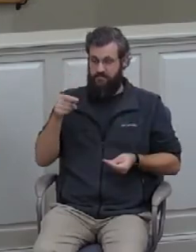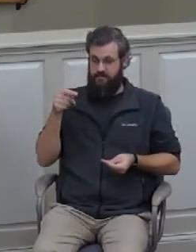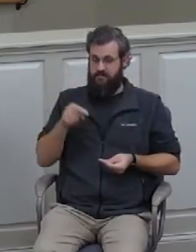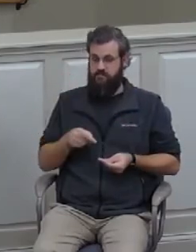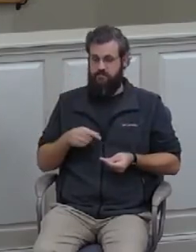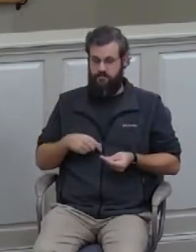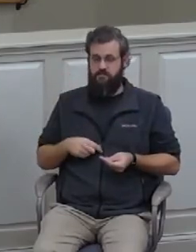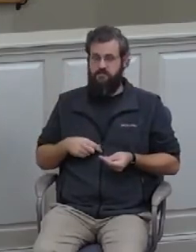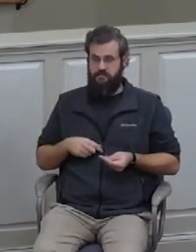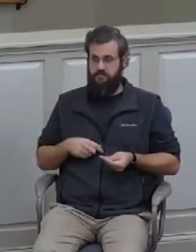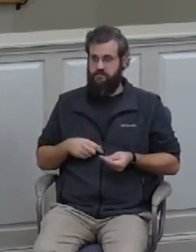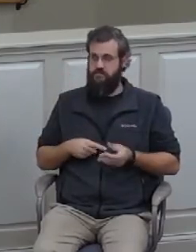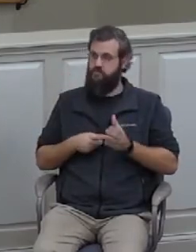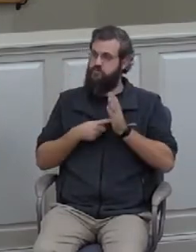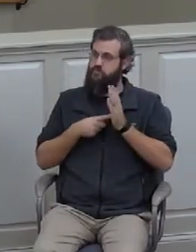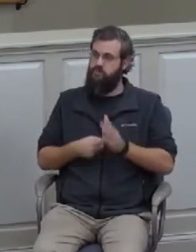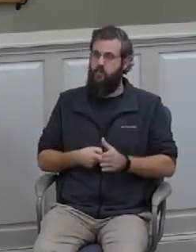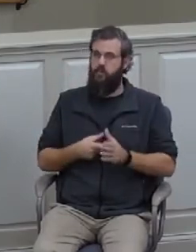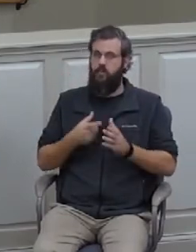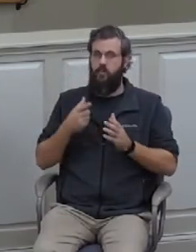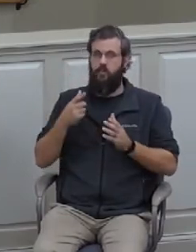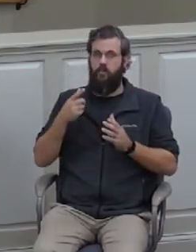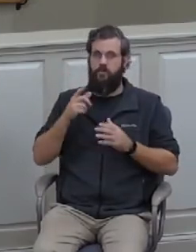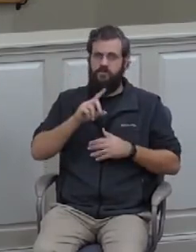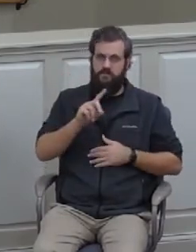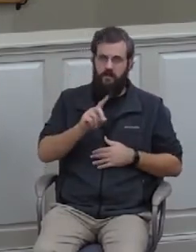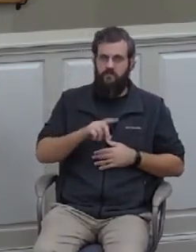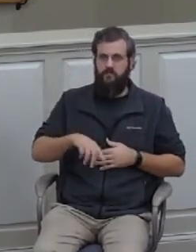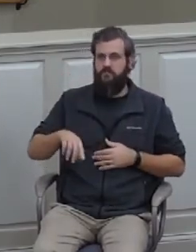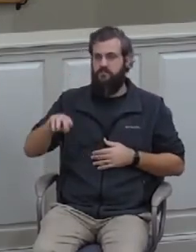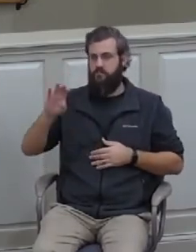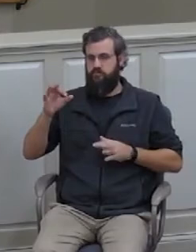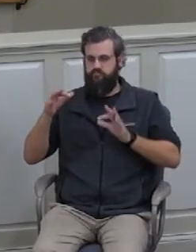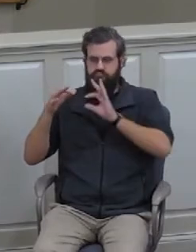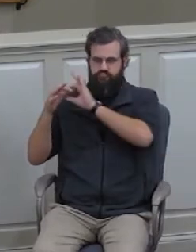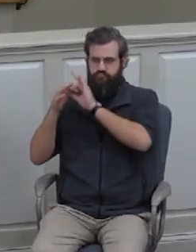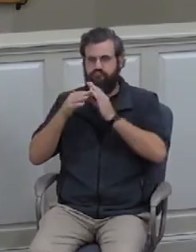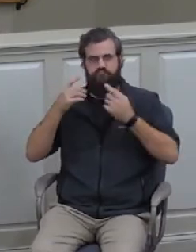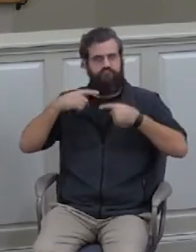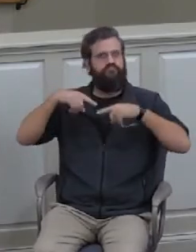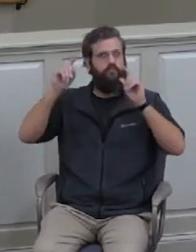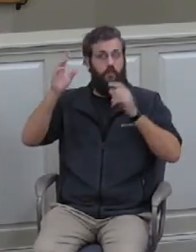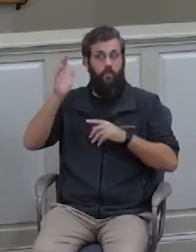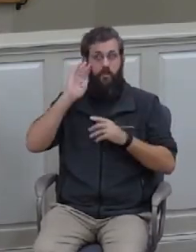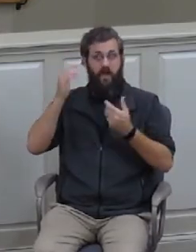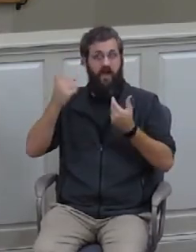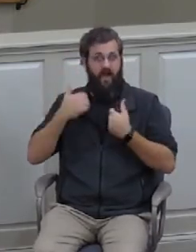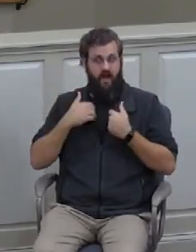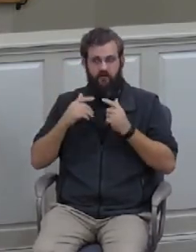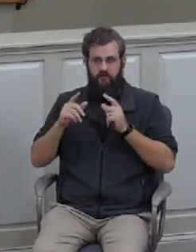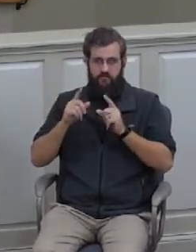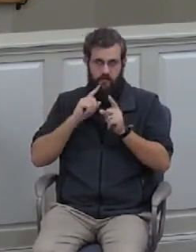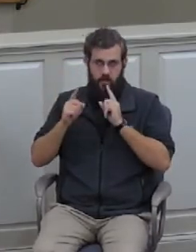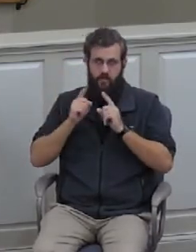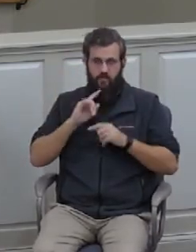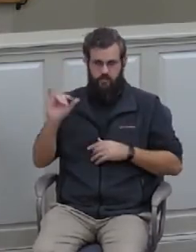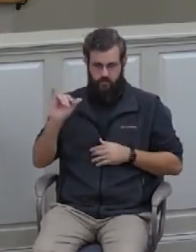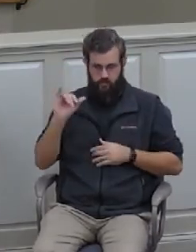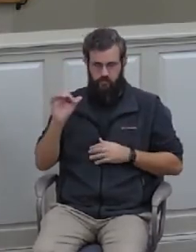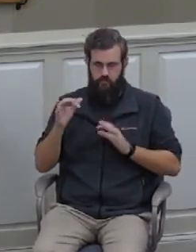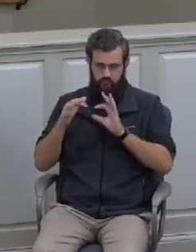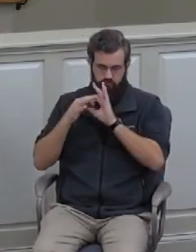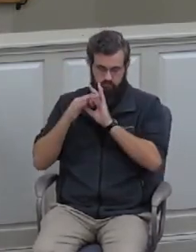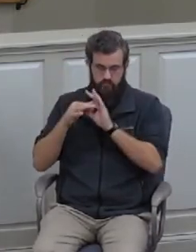one that shows the cooperation and dialogue that we achieve to have in continuing the joint